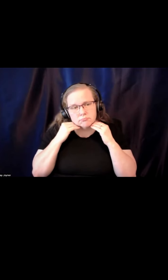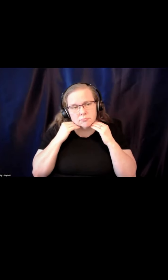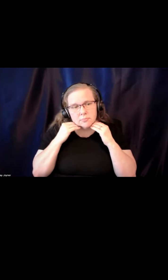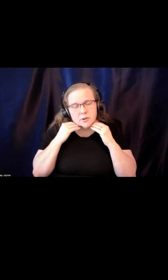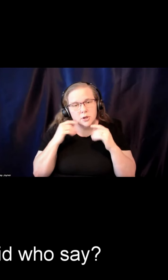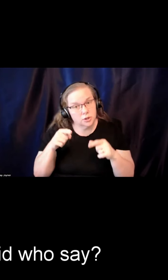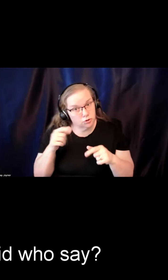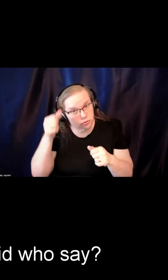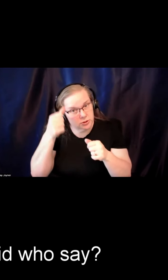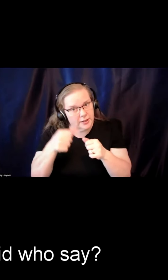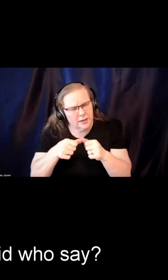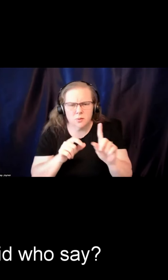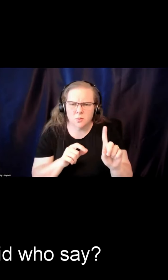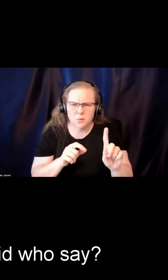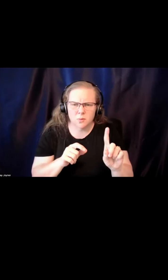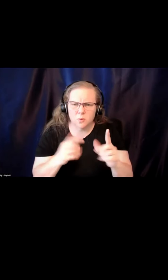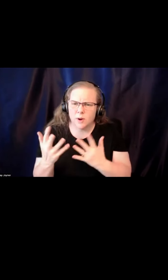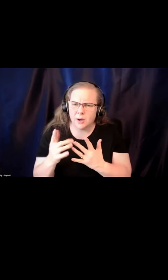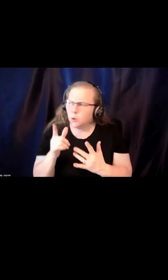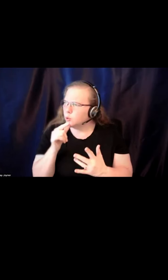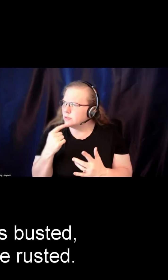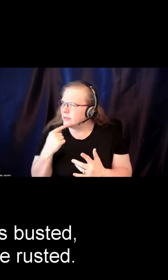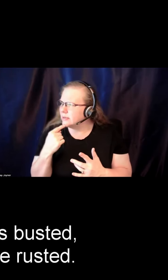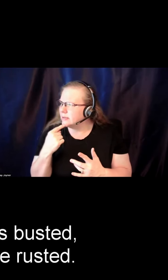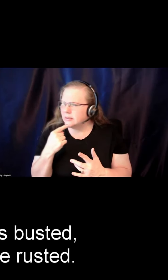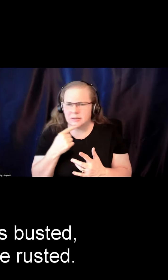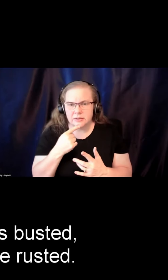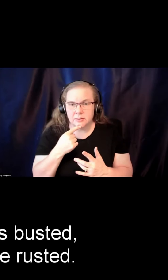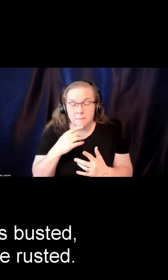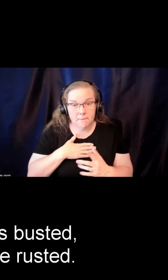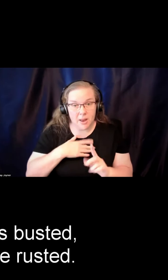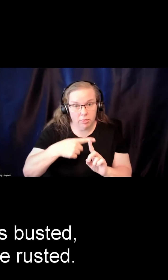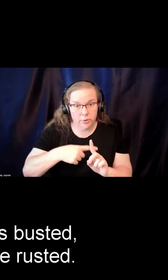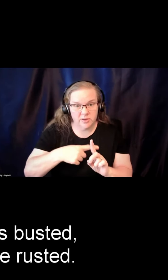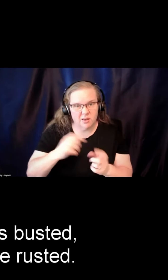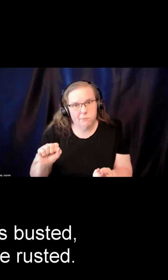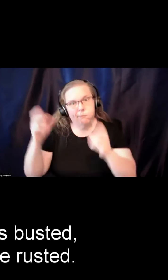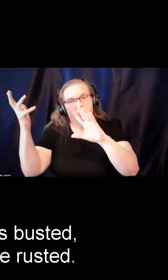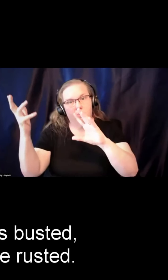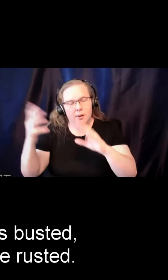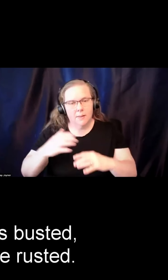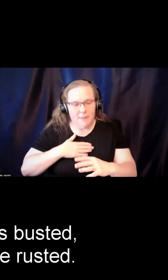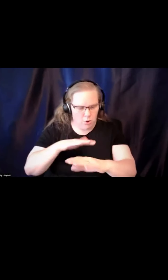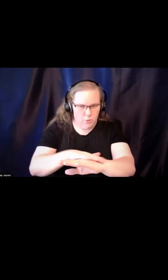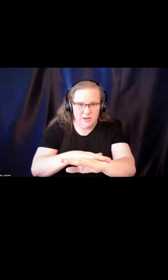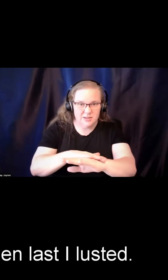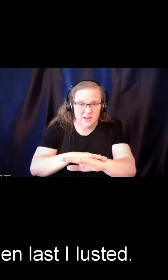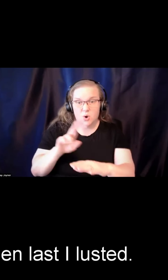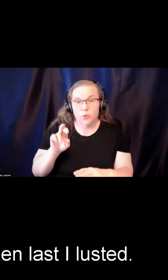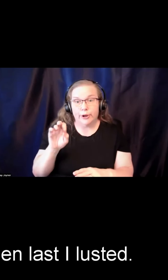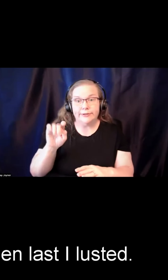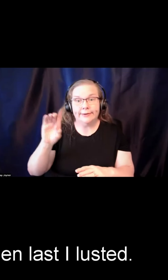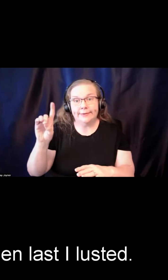say? Wait a minute, did who say? My thermostat's busted, my wrists have rusted,